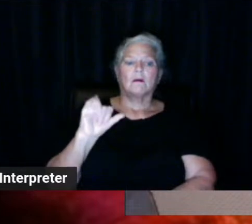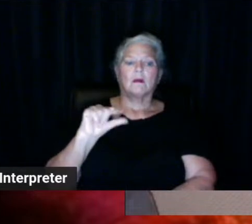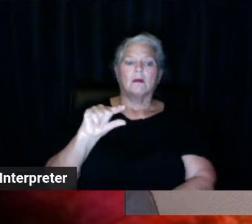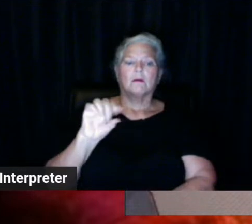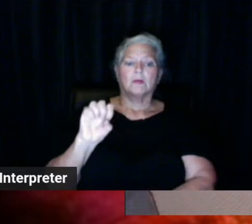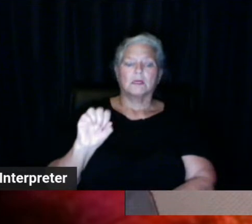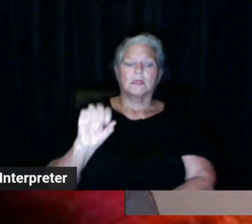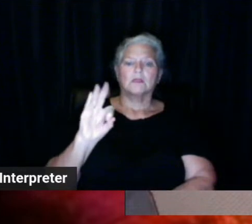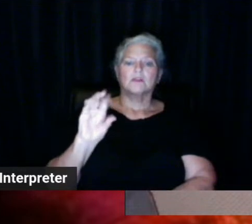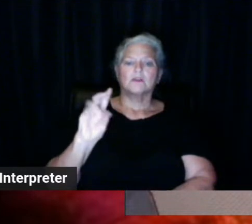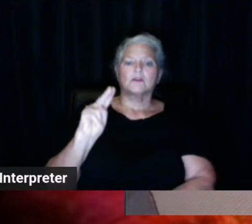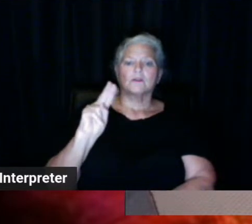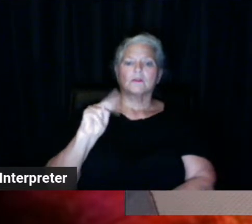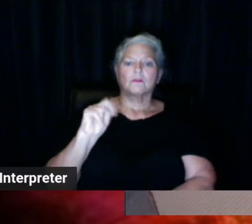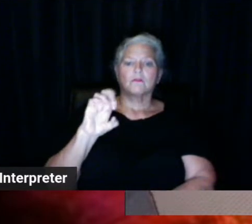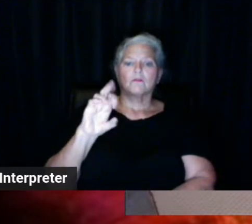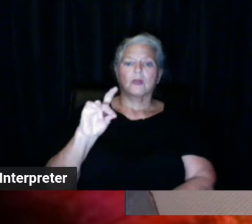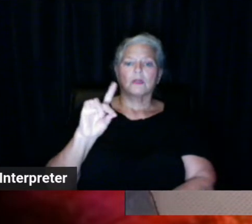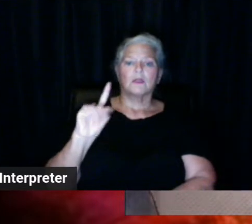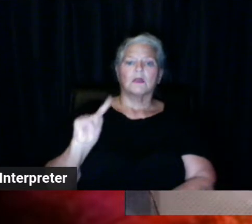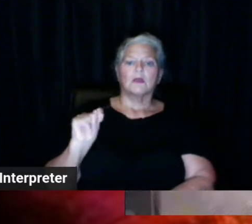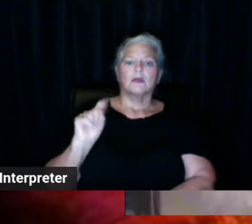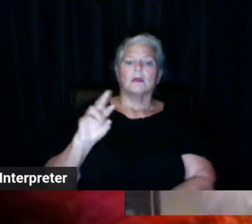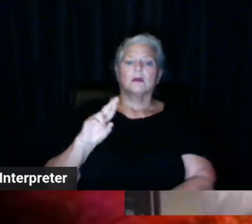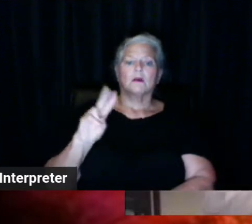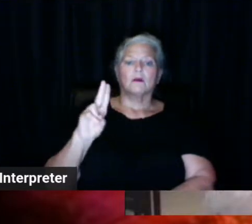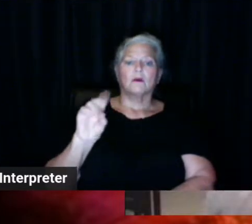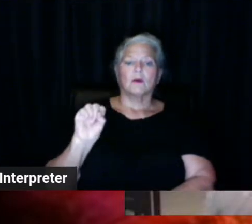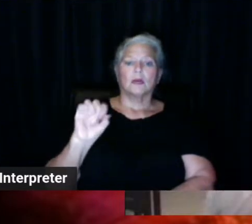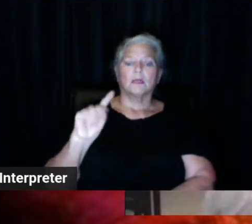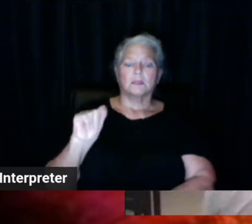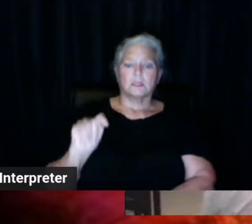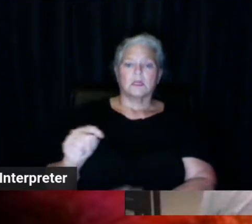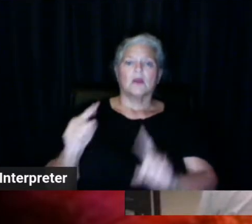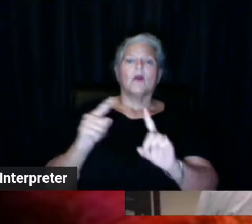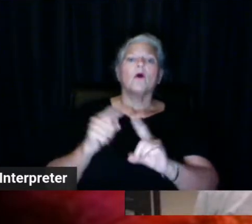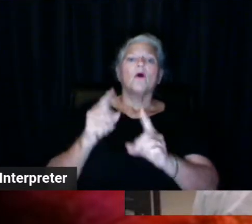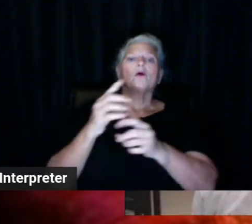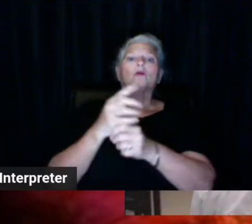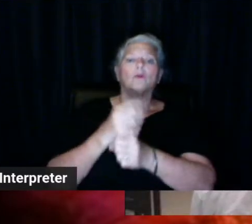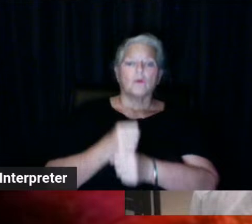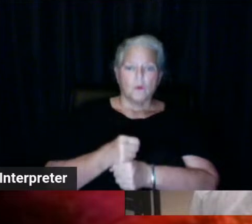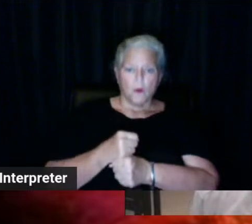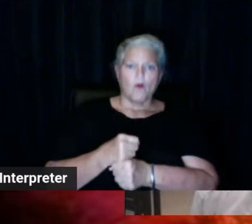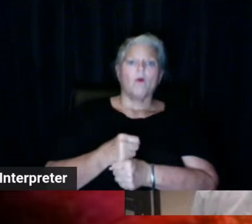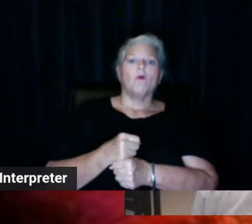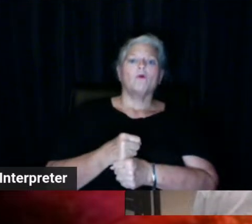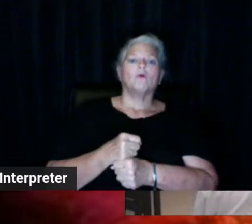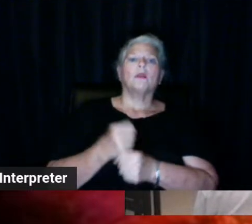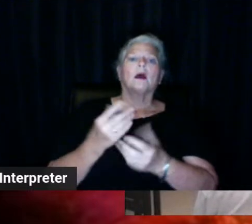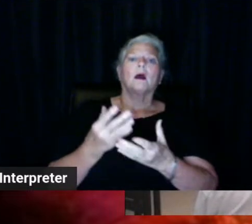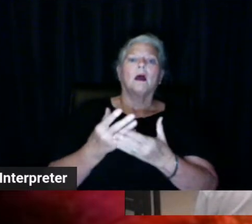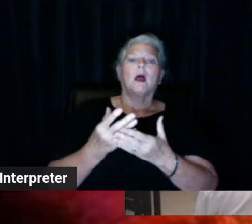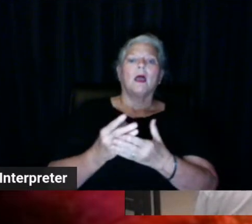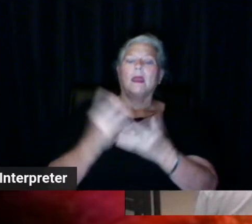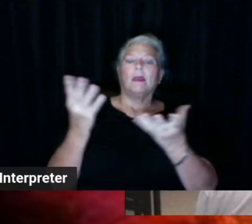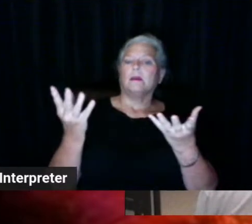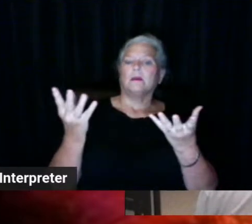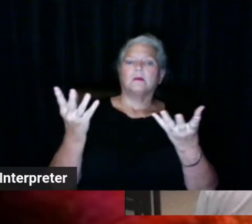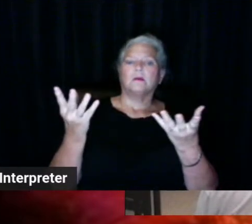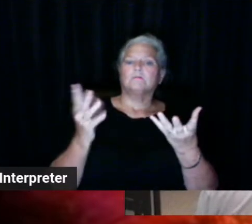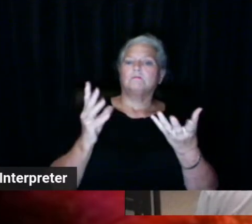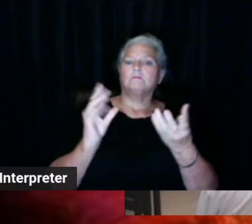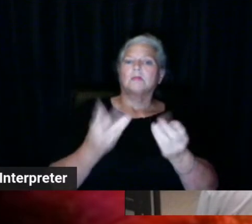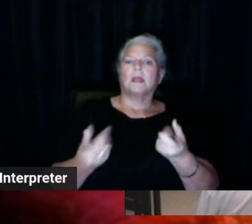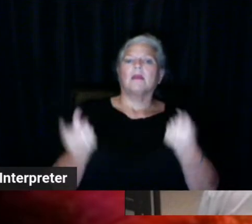region-wide sale on Saturday, 24th, 2024. Steve's here, I see him now. 1 p.m. to